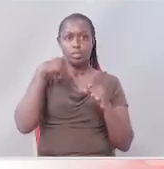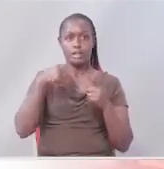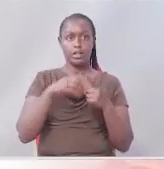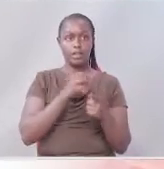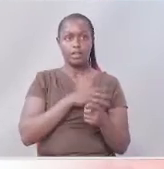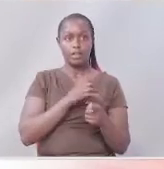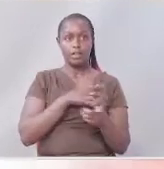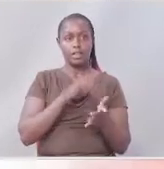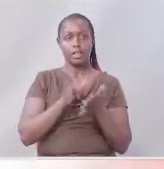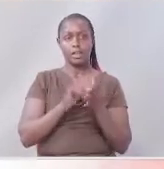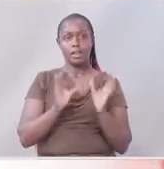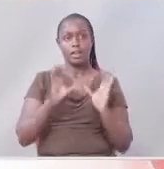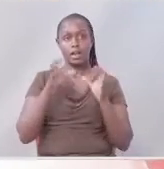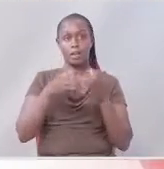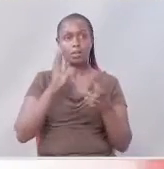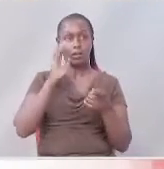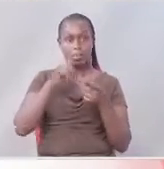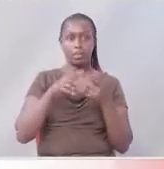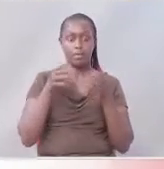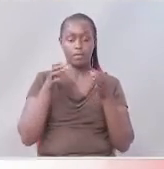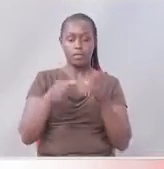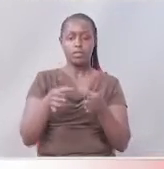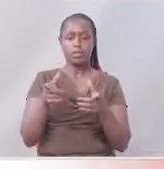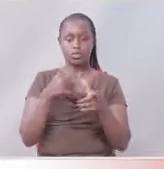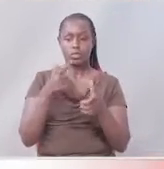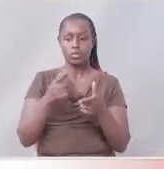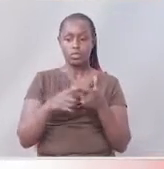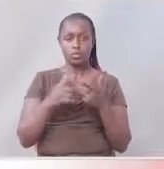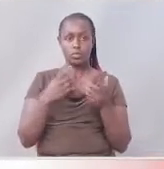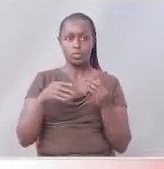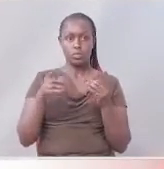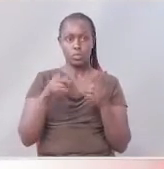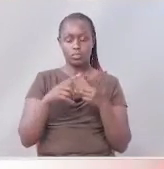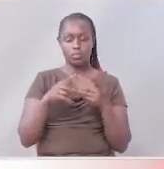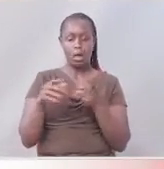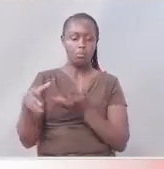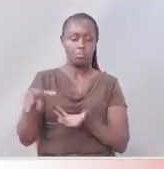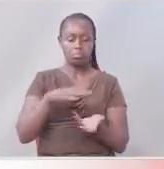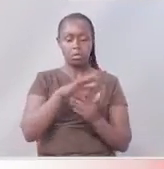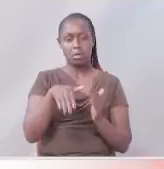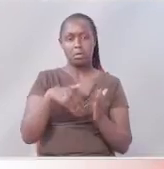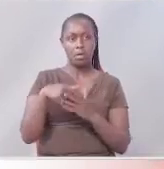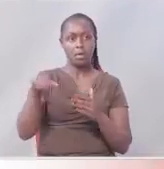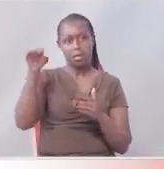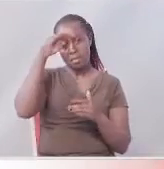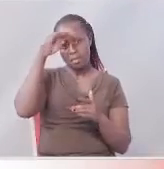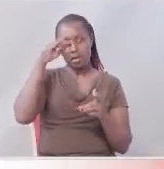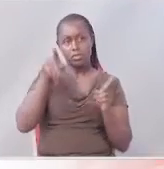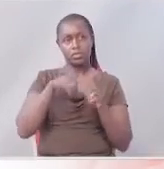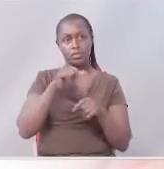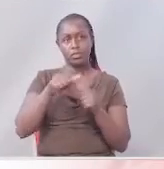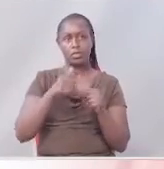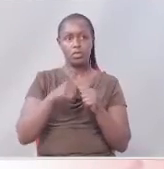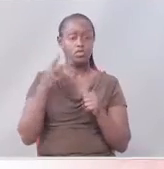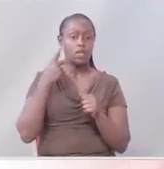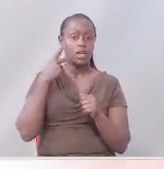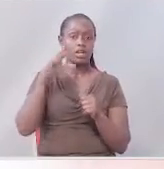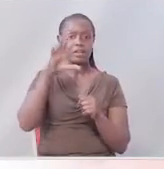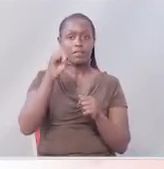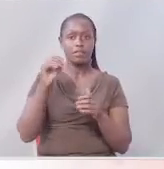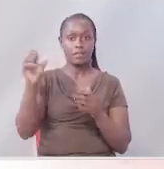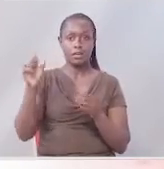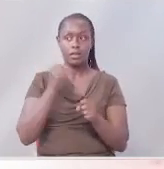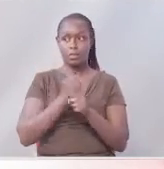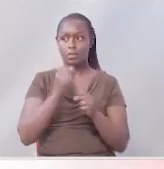fears that the company will be forced to drain all the beers in the reserves and lay off over 250 direct employees